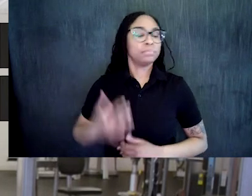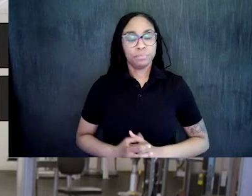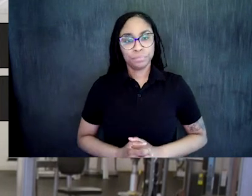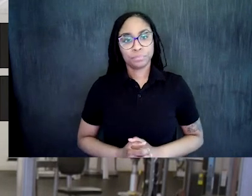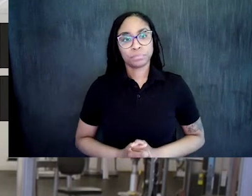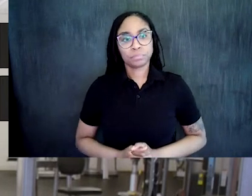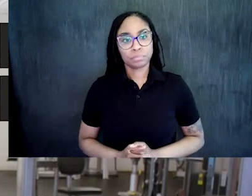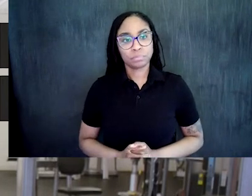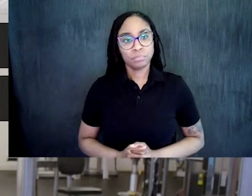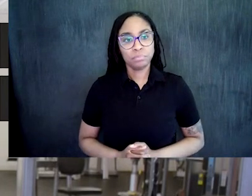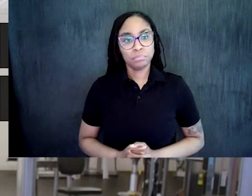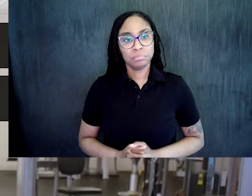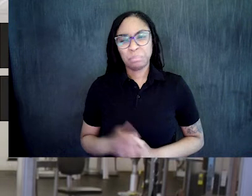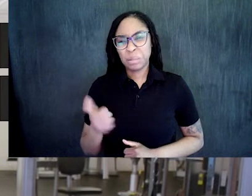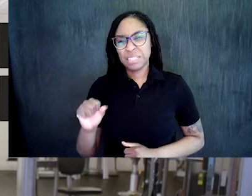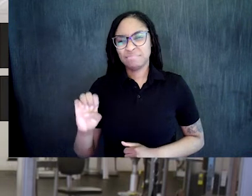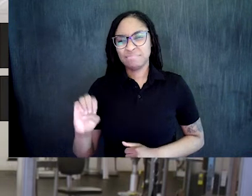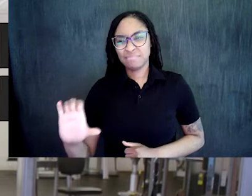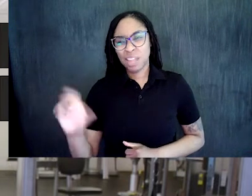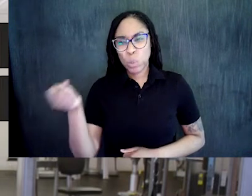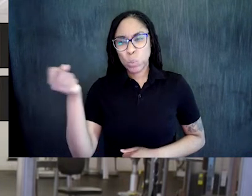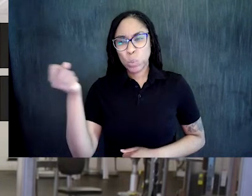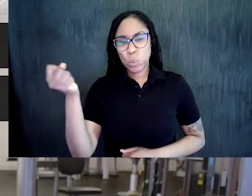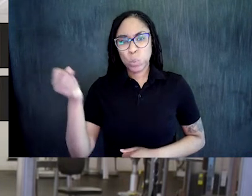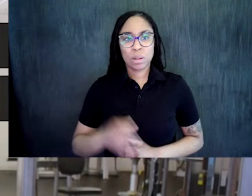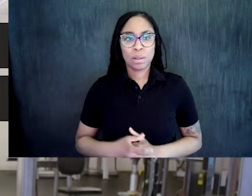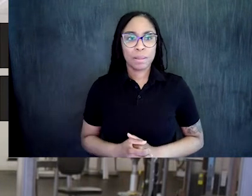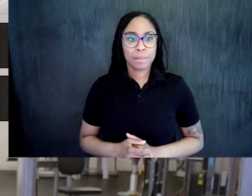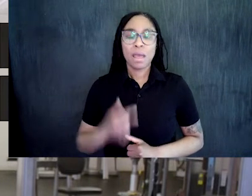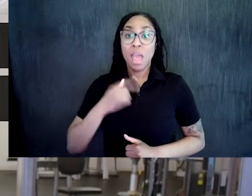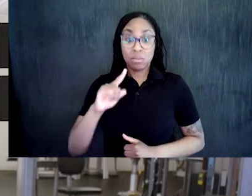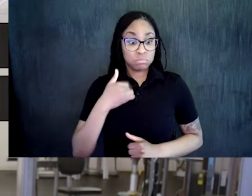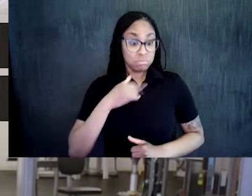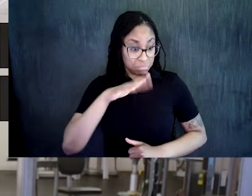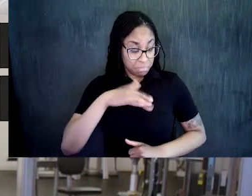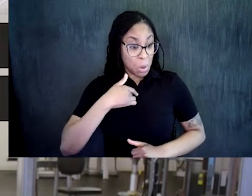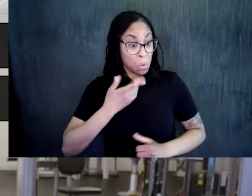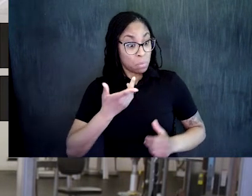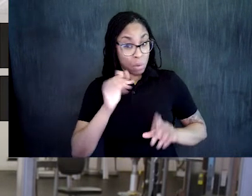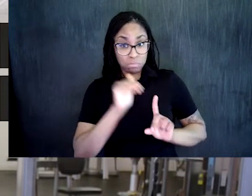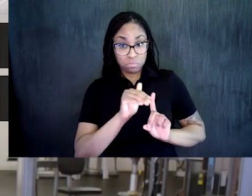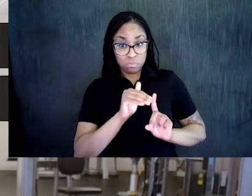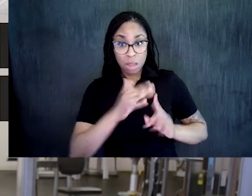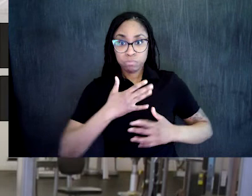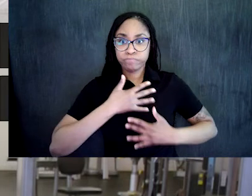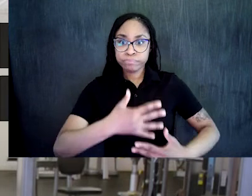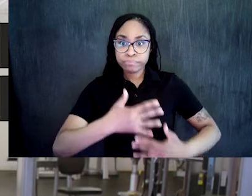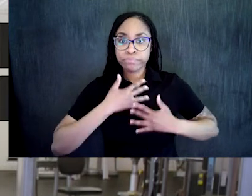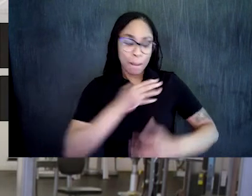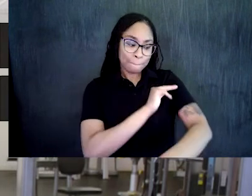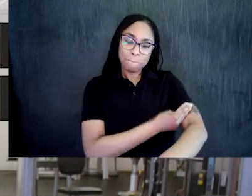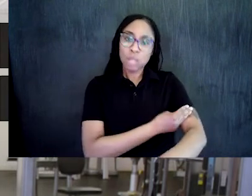it. All right, if they can turn their head away, get a little bit more, should be feeling it towards the front of the shoulder and then in that